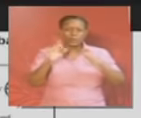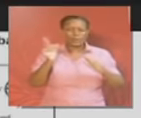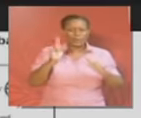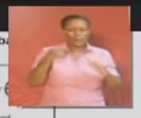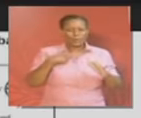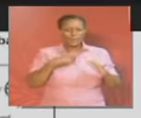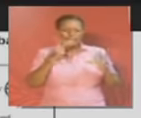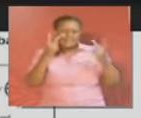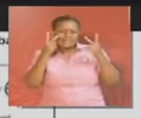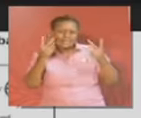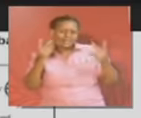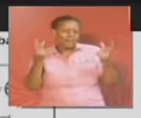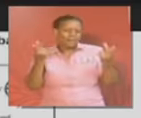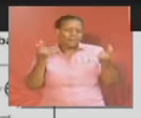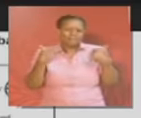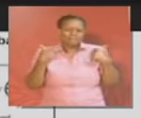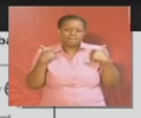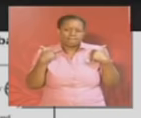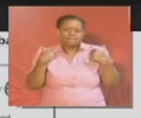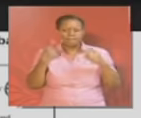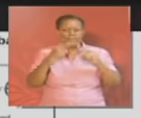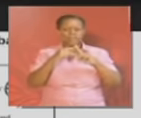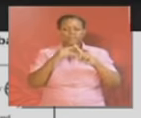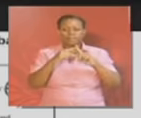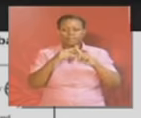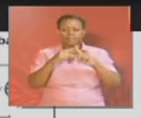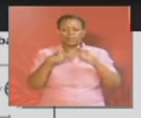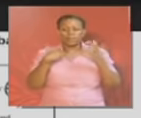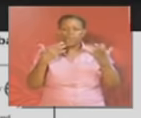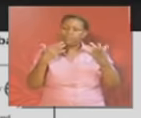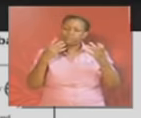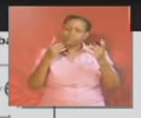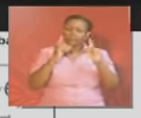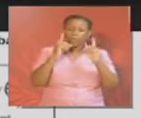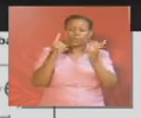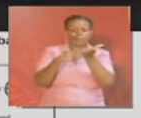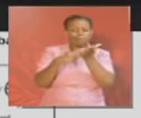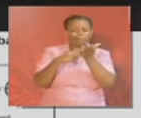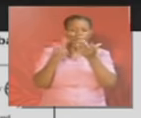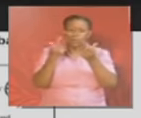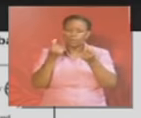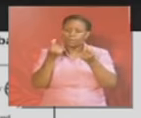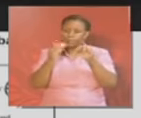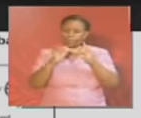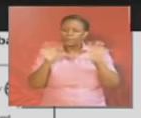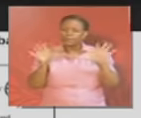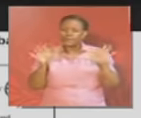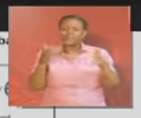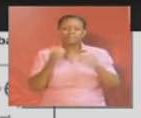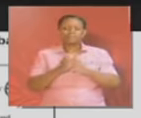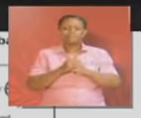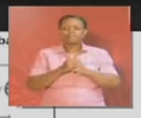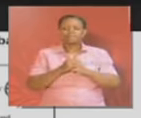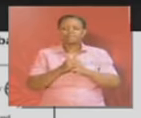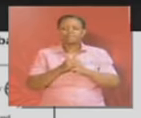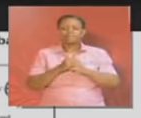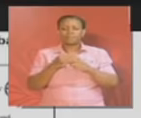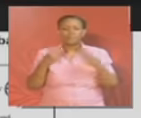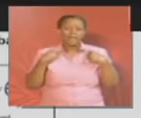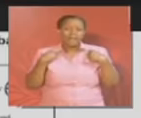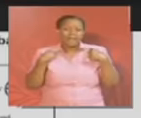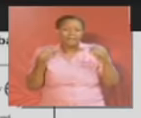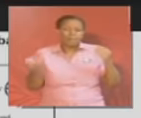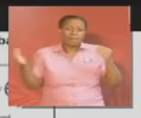this point in time is the spread that now includes the East-West Corridor, County Kearney, County Victoria, and County St.